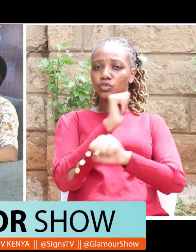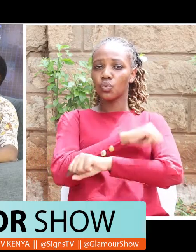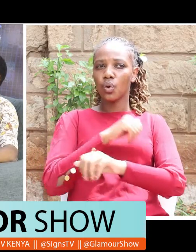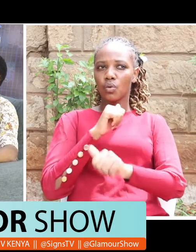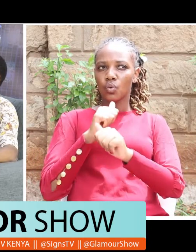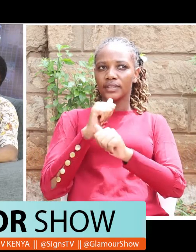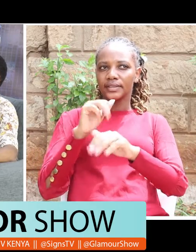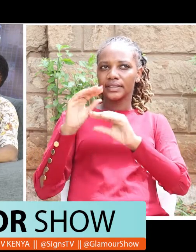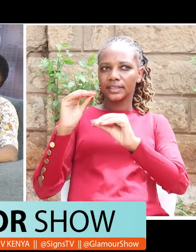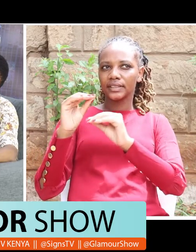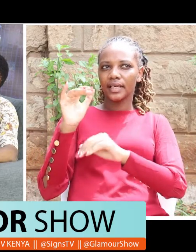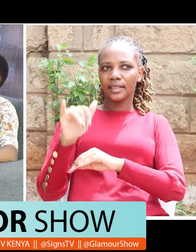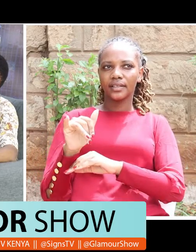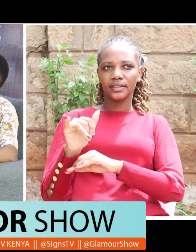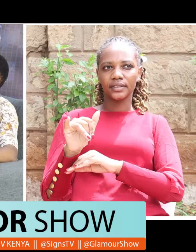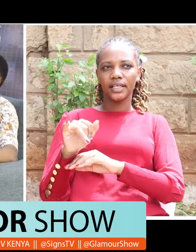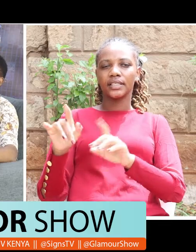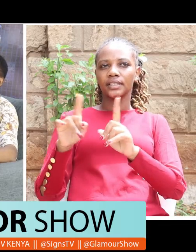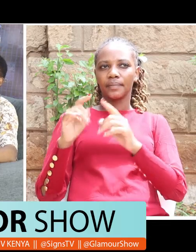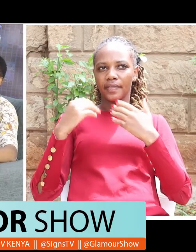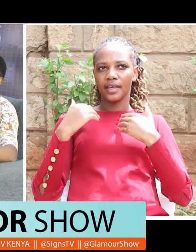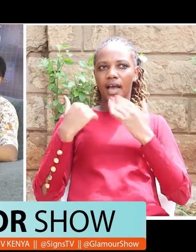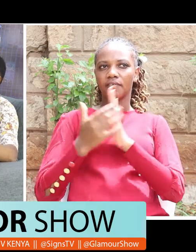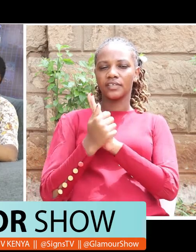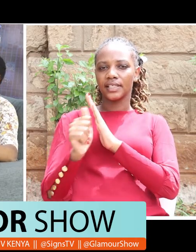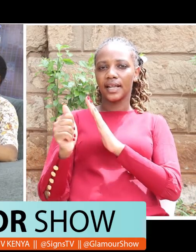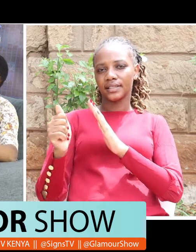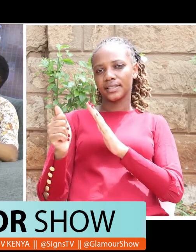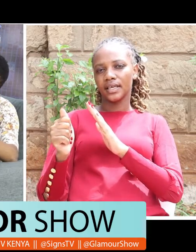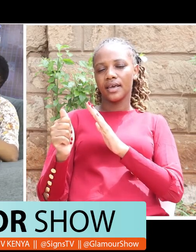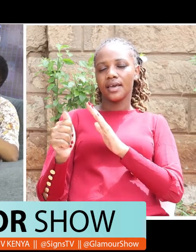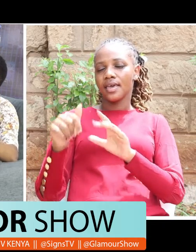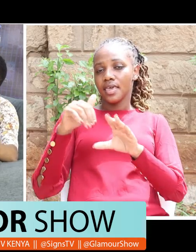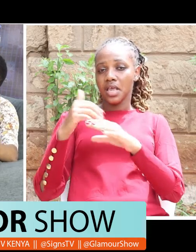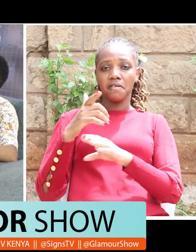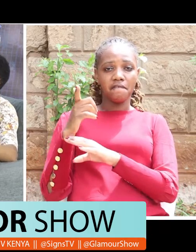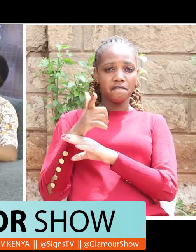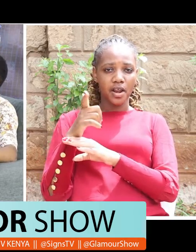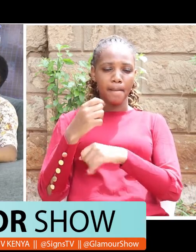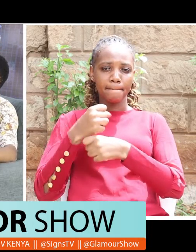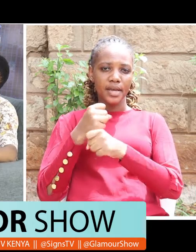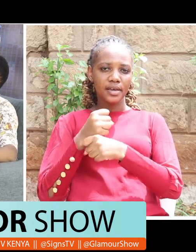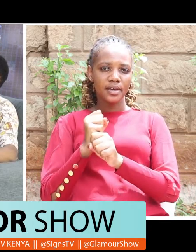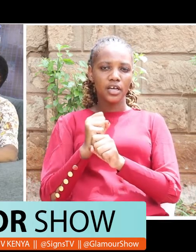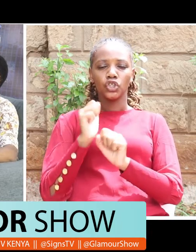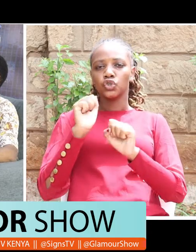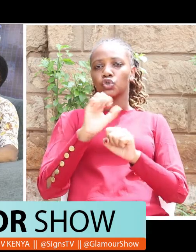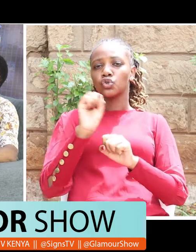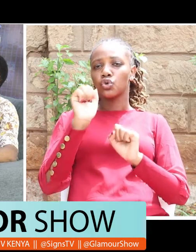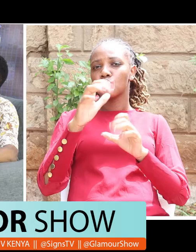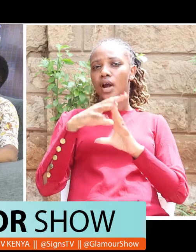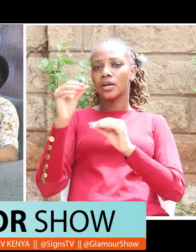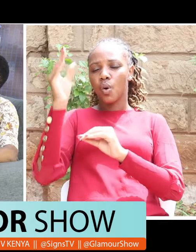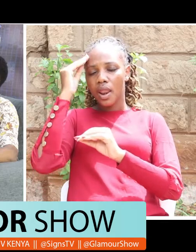that are giving out skills in theatre and filmmaking. They will have a unit where you